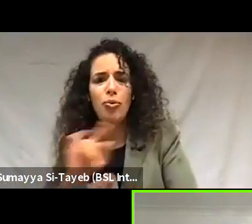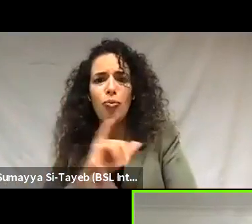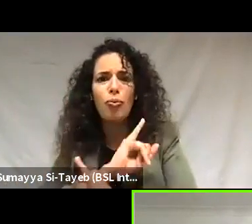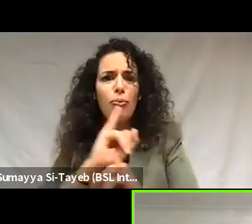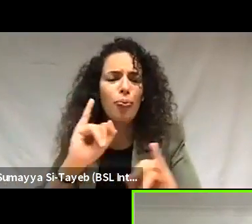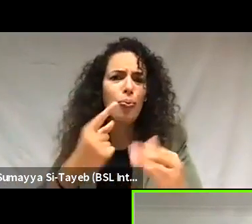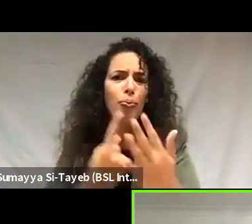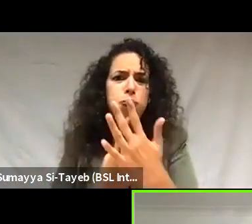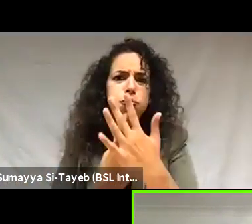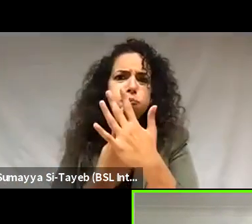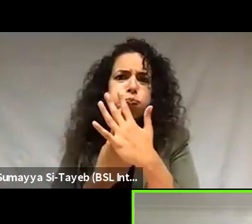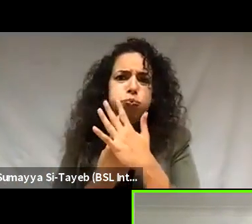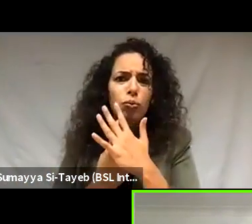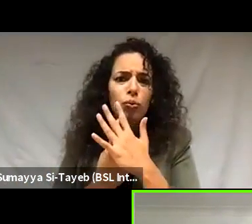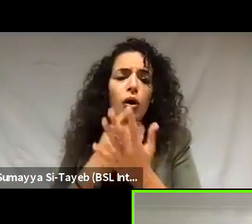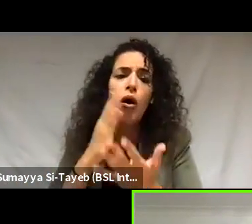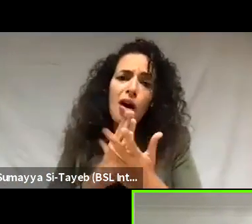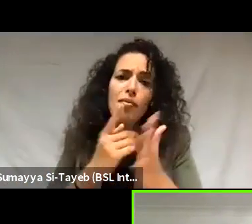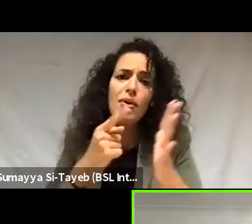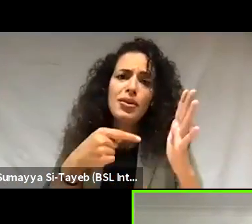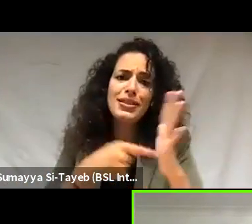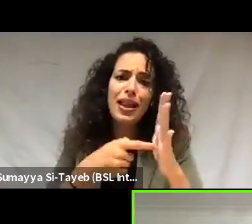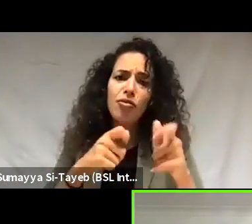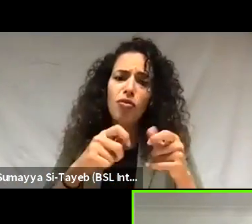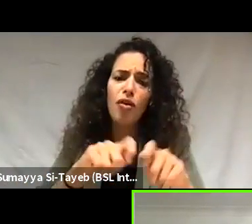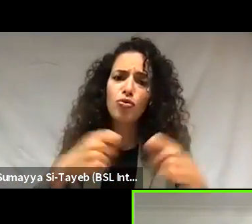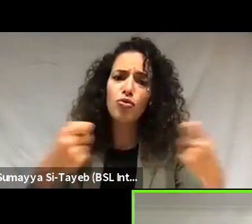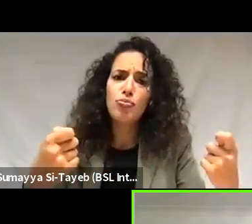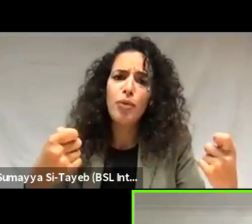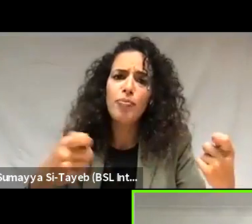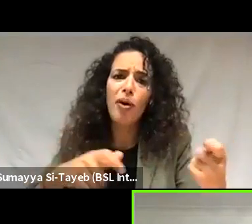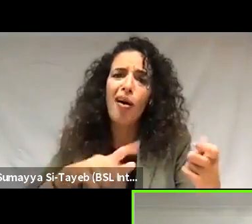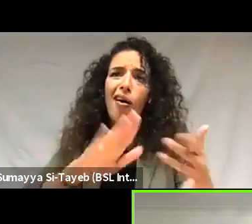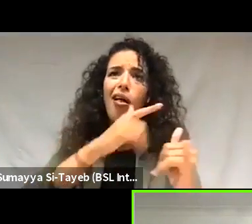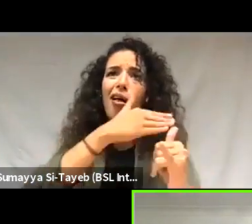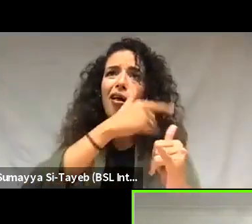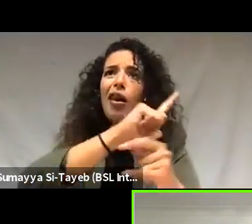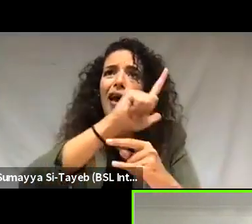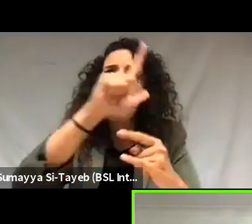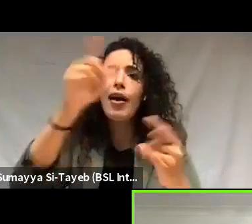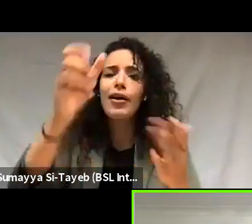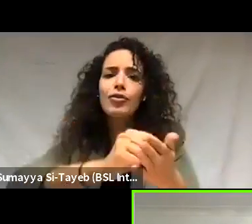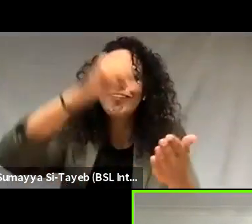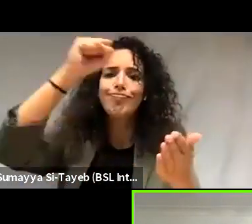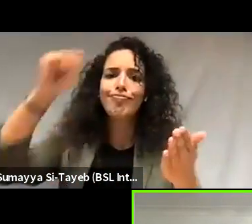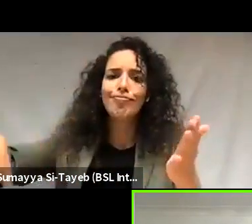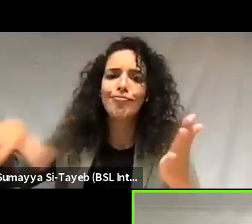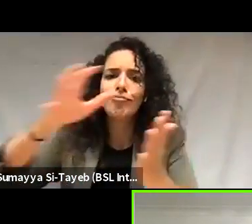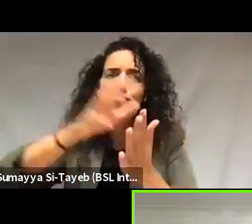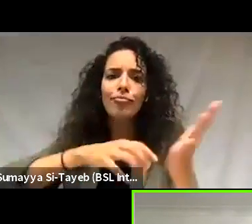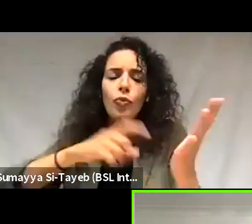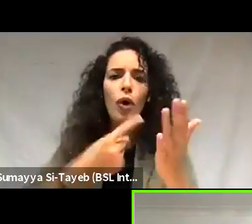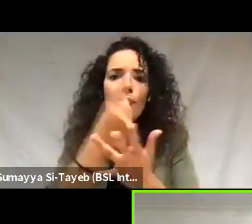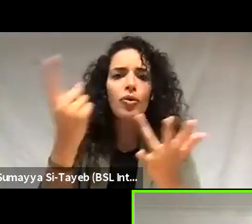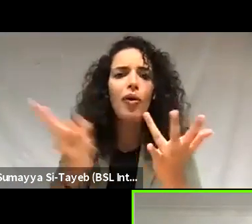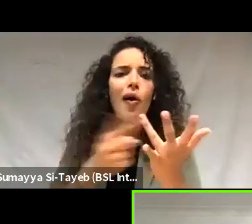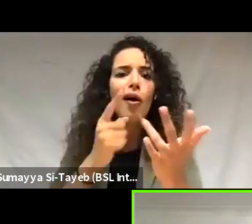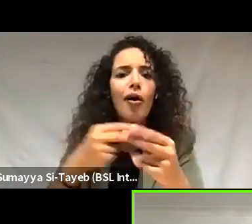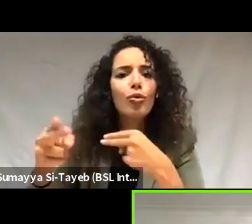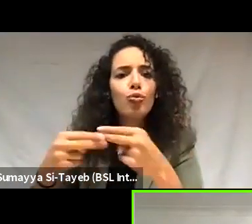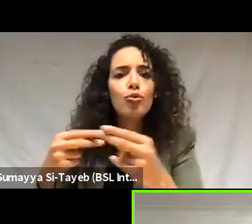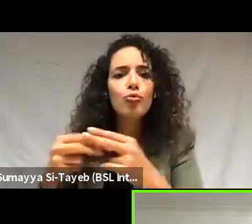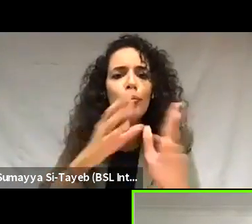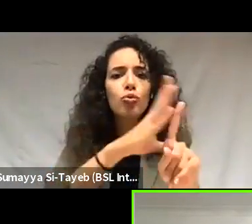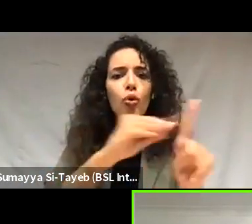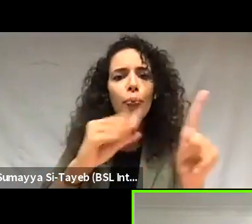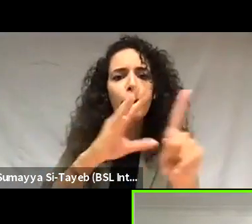Telegraph eventually did remove the article and issued a full apology, other news outlets actually copied the article and it still remains